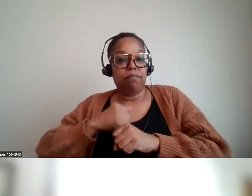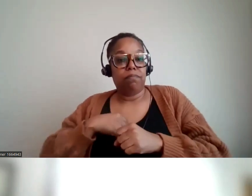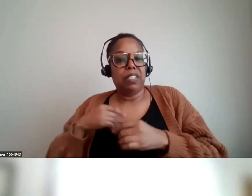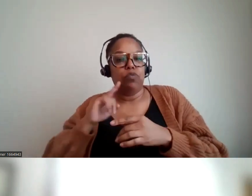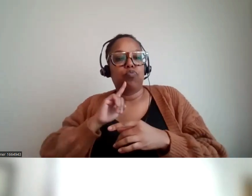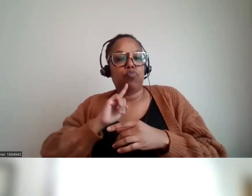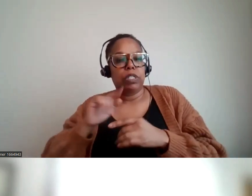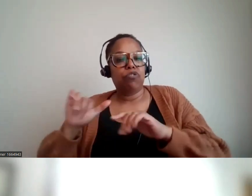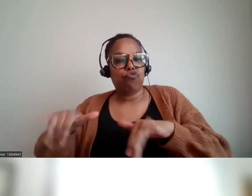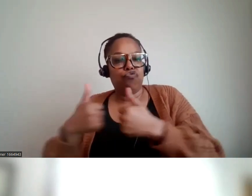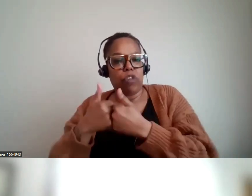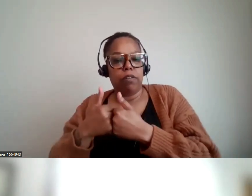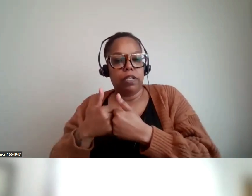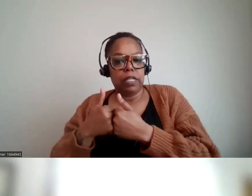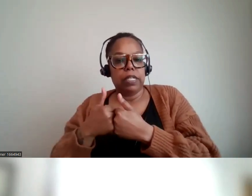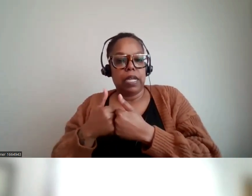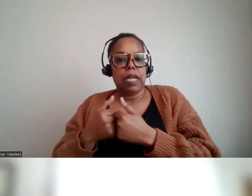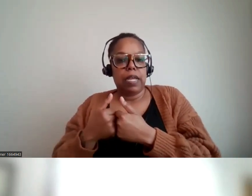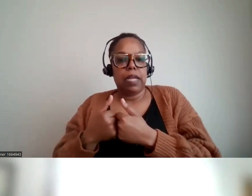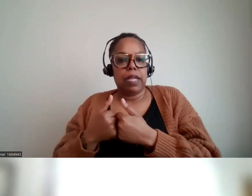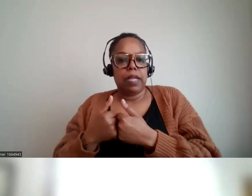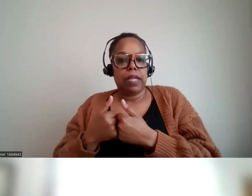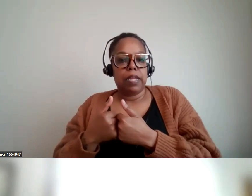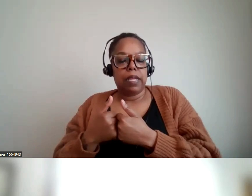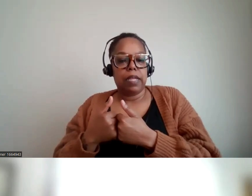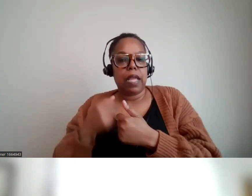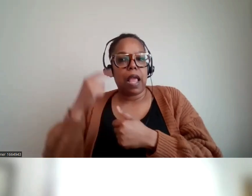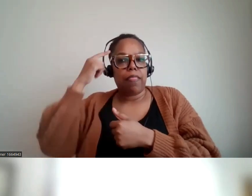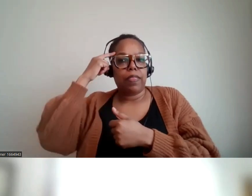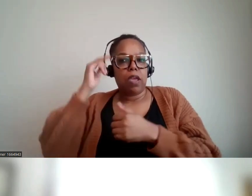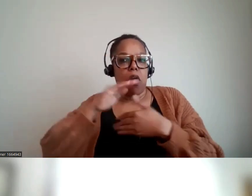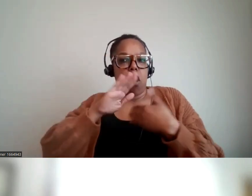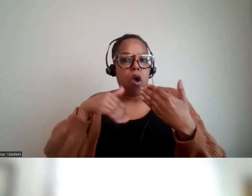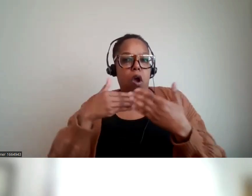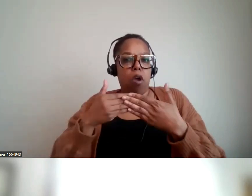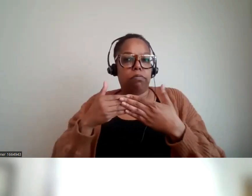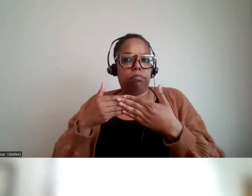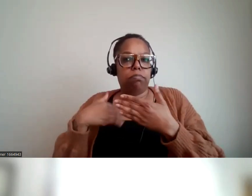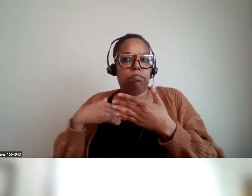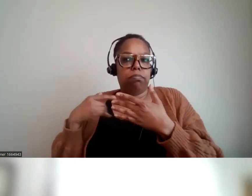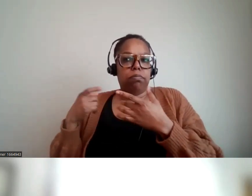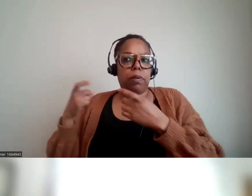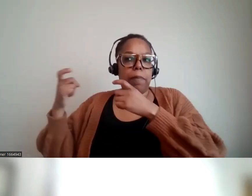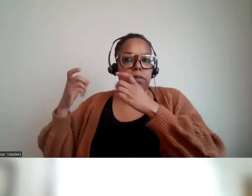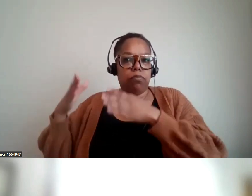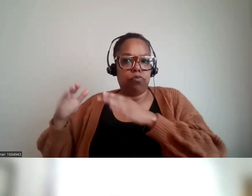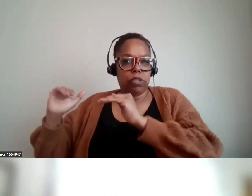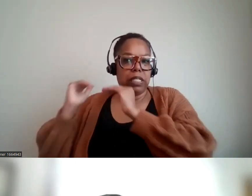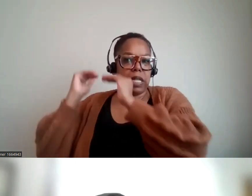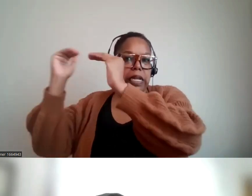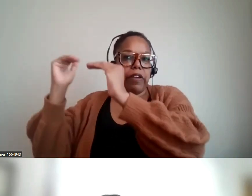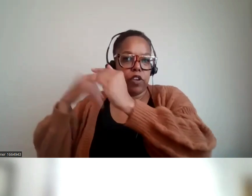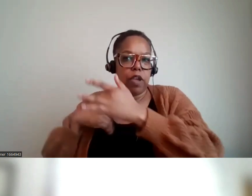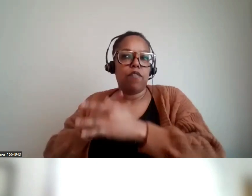all of the executives of the 6 contracted agencies have had challenges to continue to keep